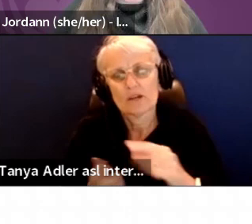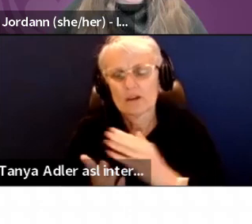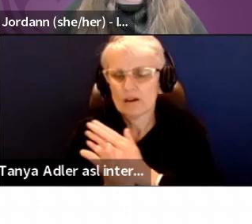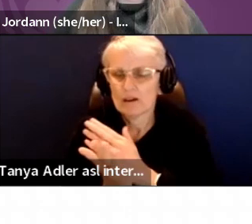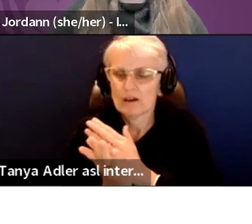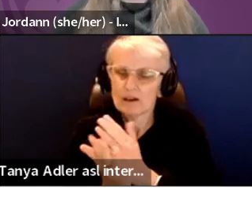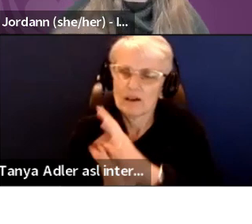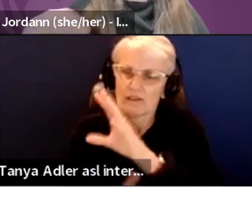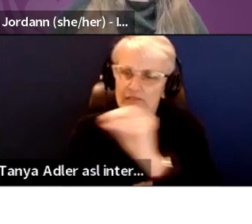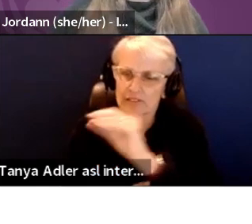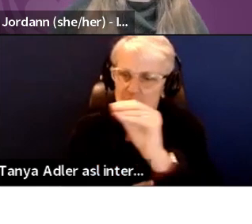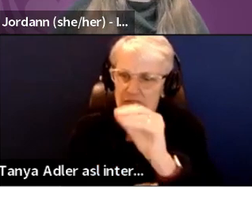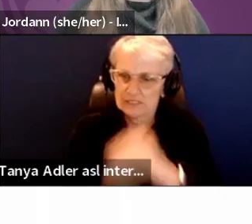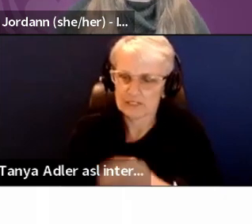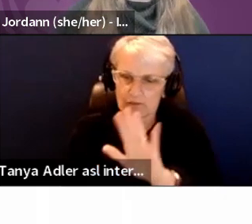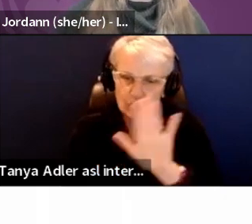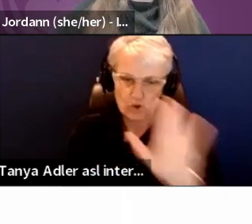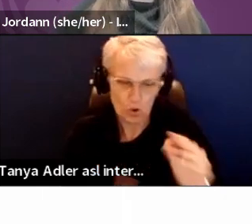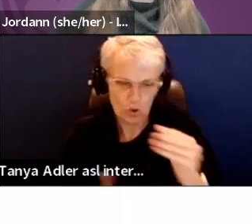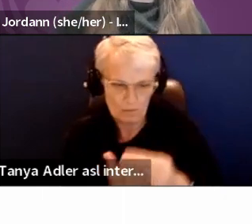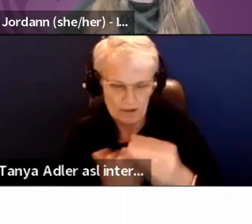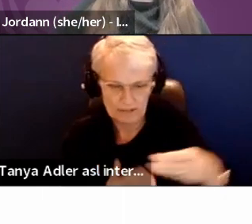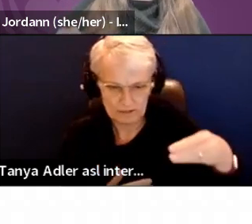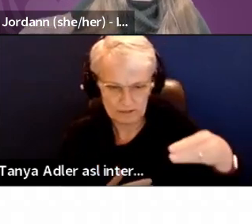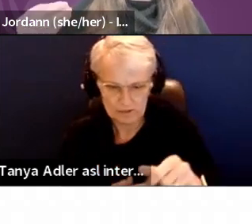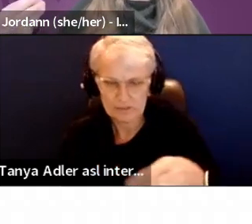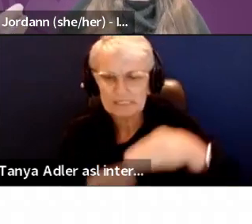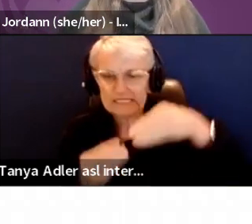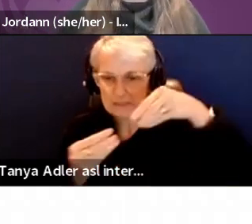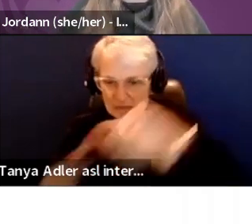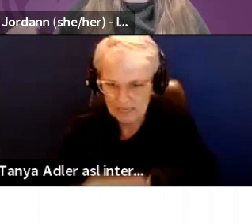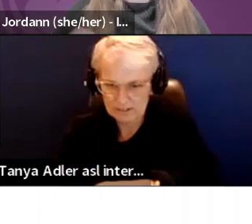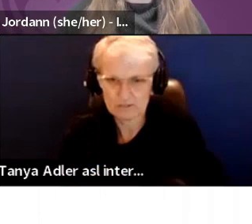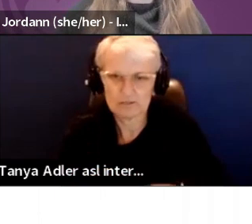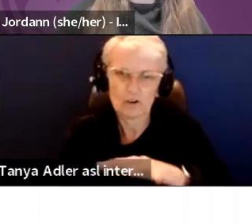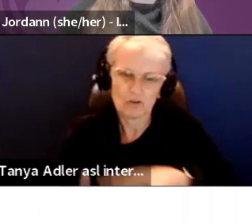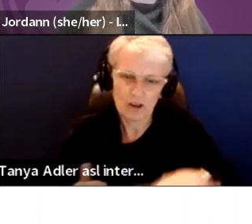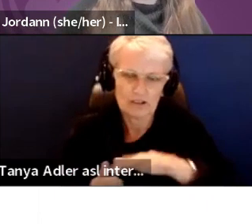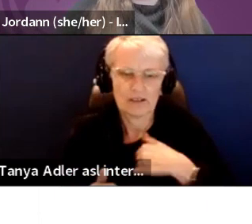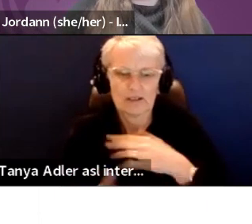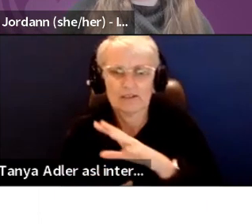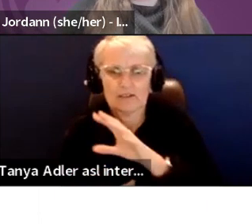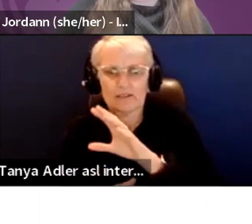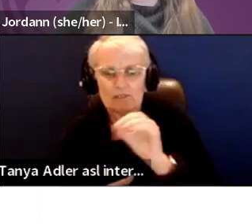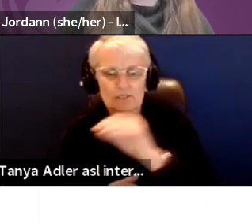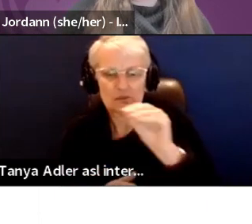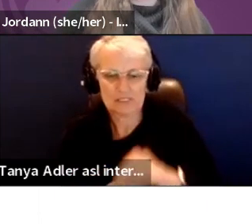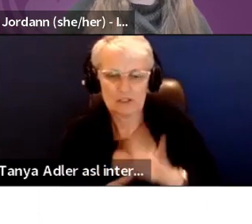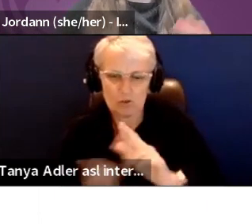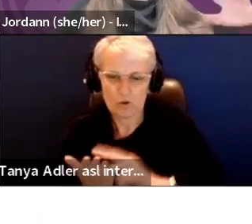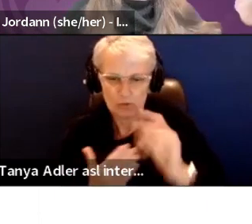of the money you are contributing and received is spent, and approximately 50% of your project is